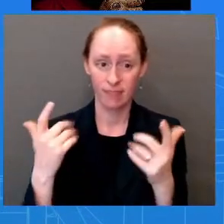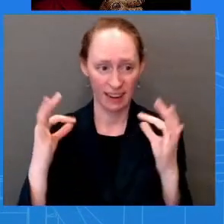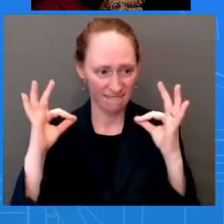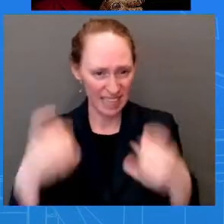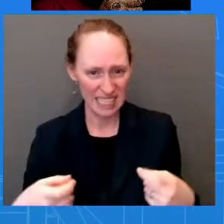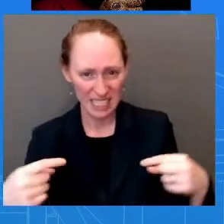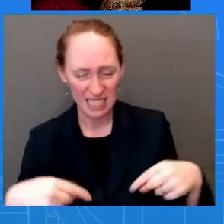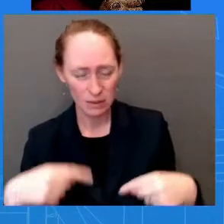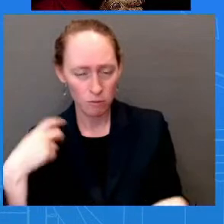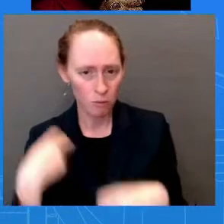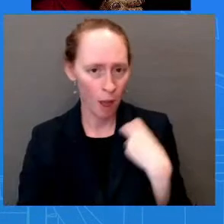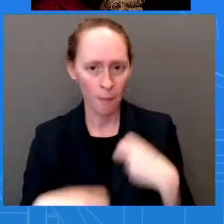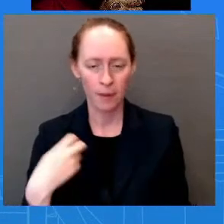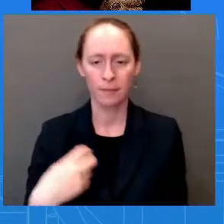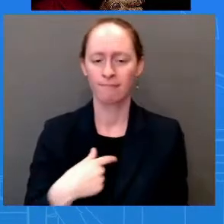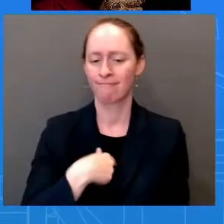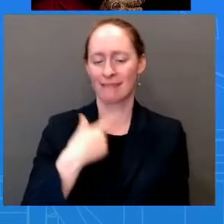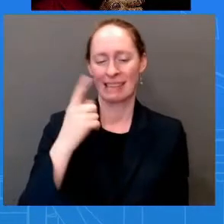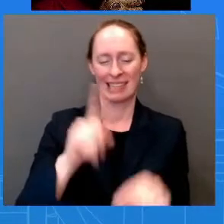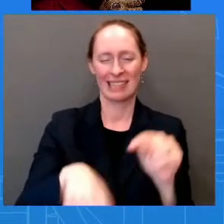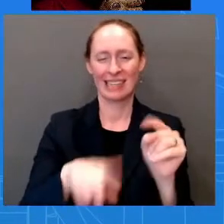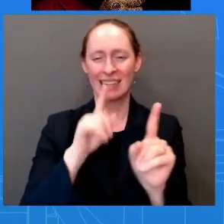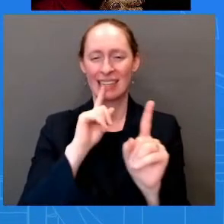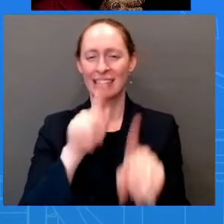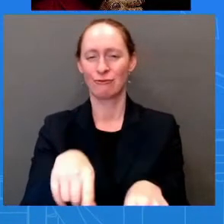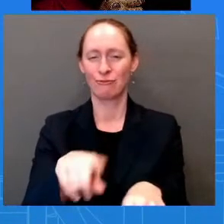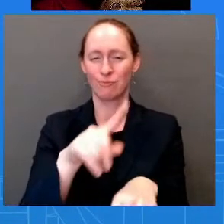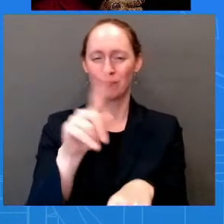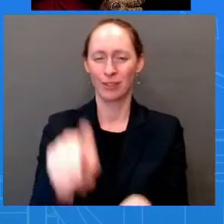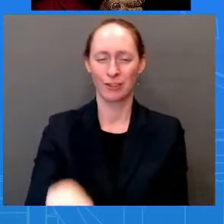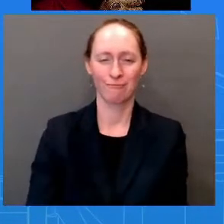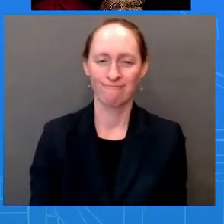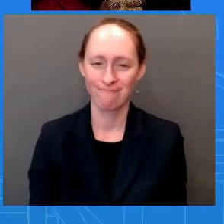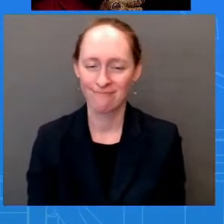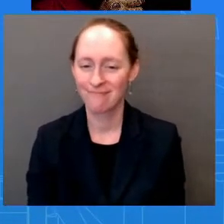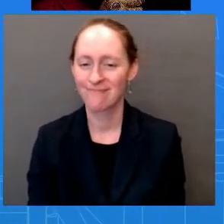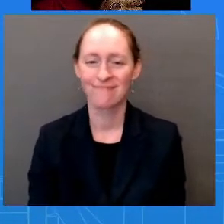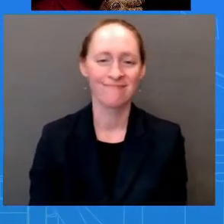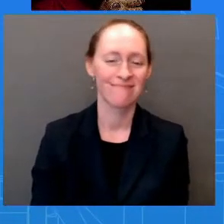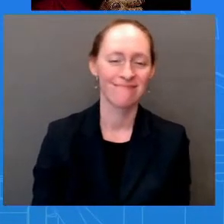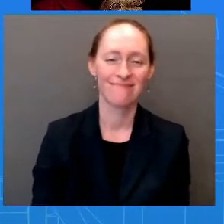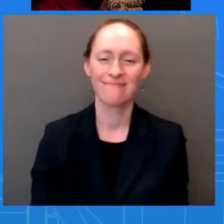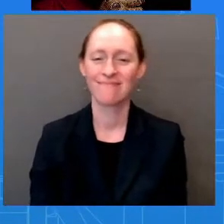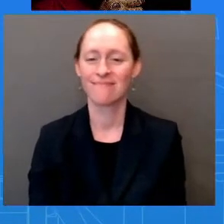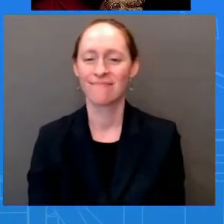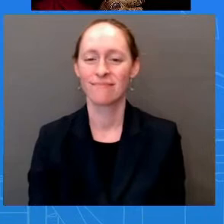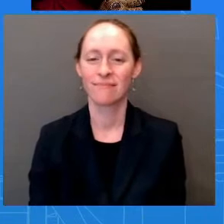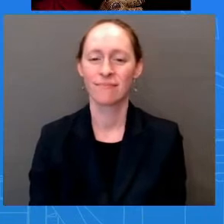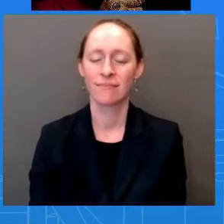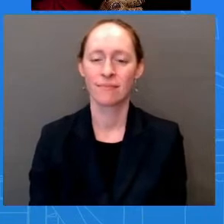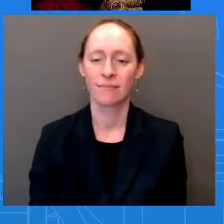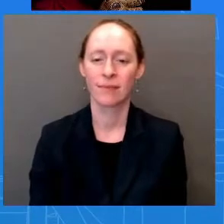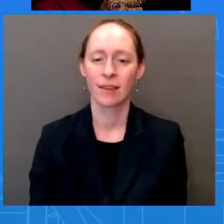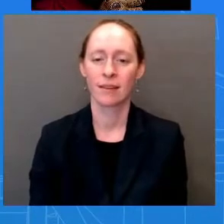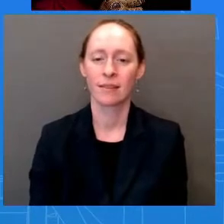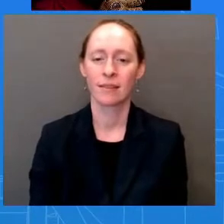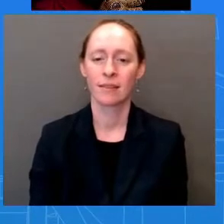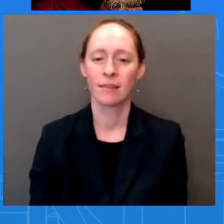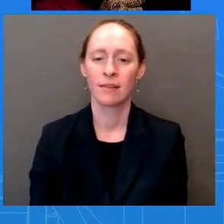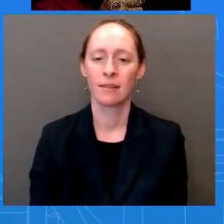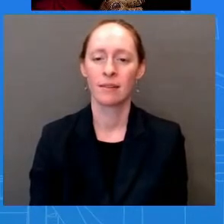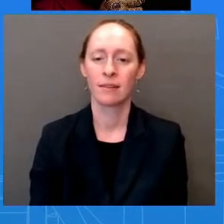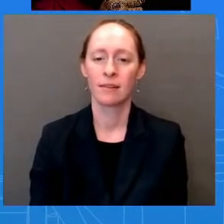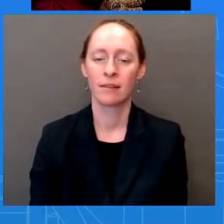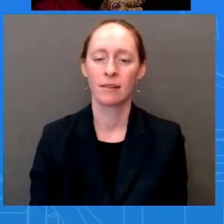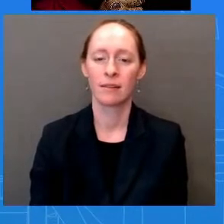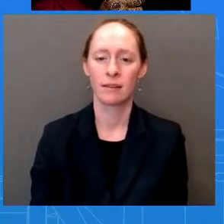into specifics on how they're going to move forward on doing this. What we believe, I think those young reporters are trolling Karine. this should be done. It